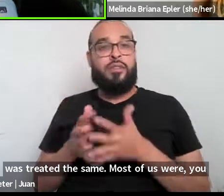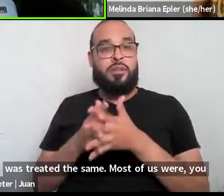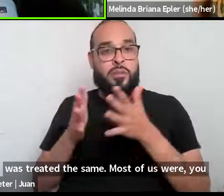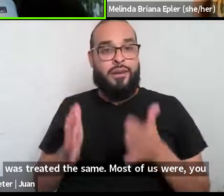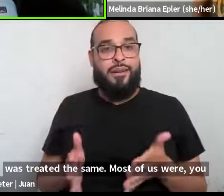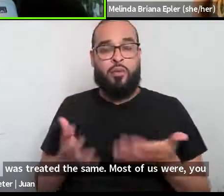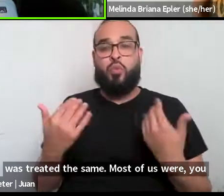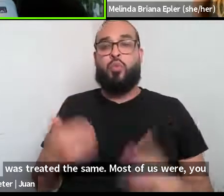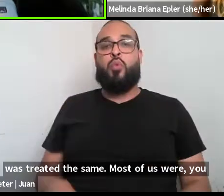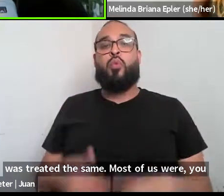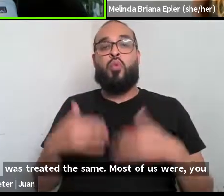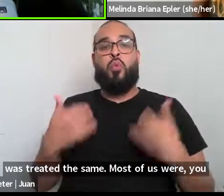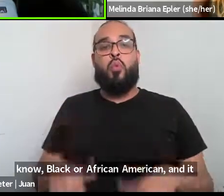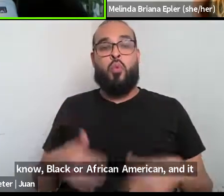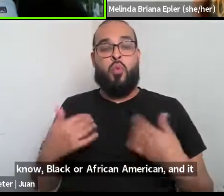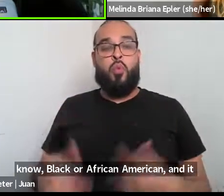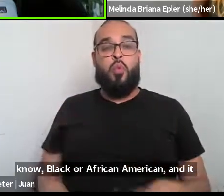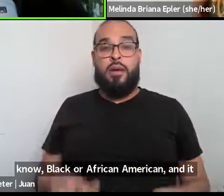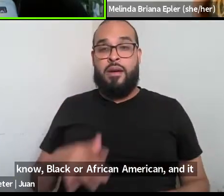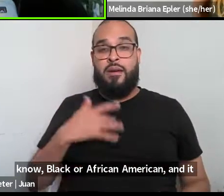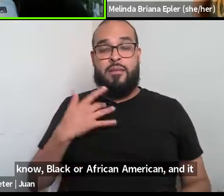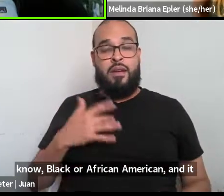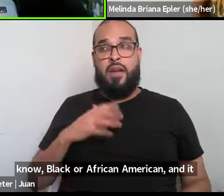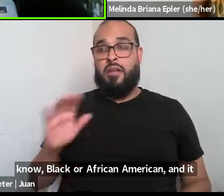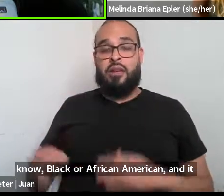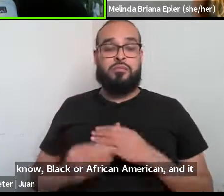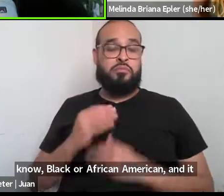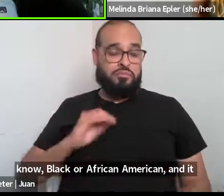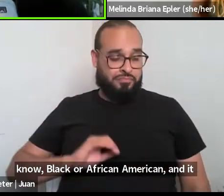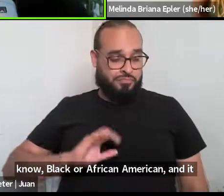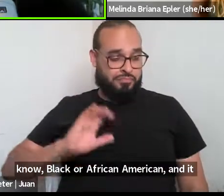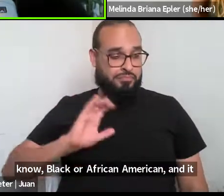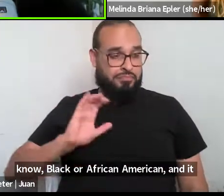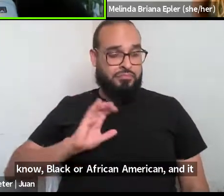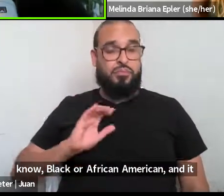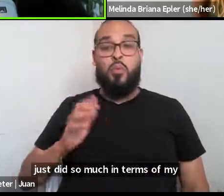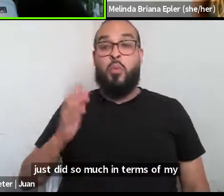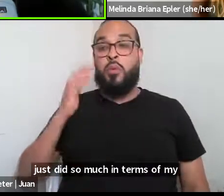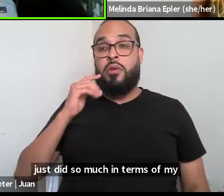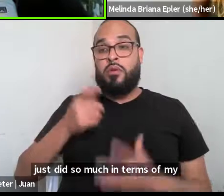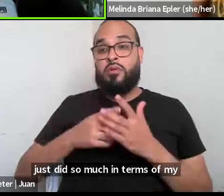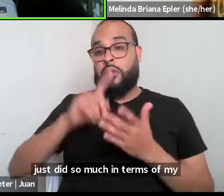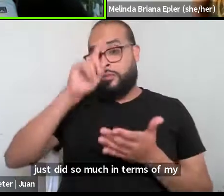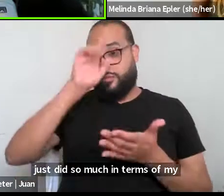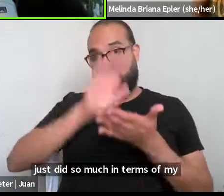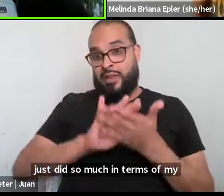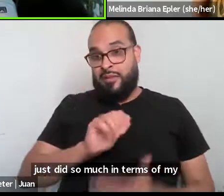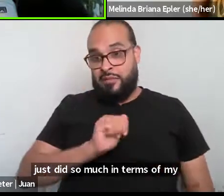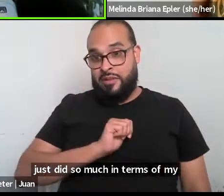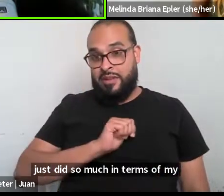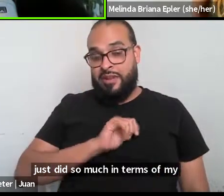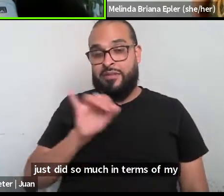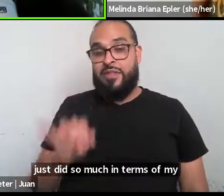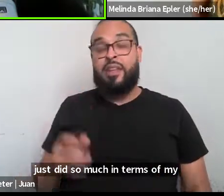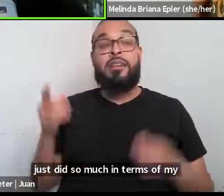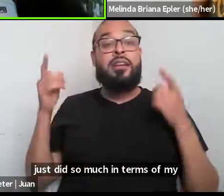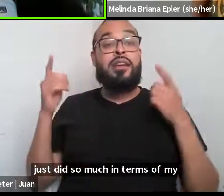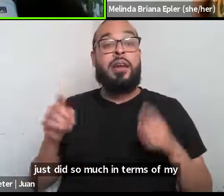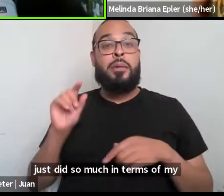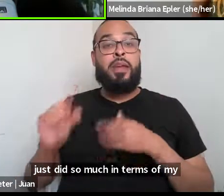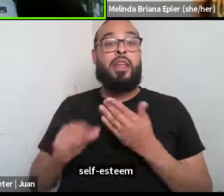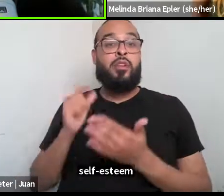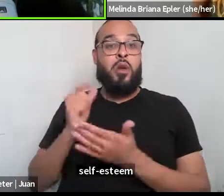so much in terms of my self-esteem and, believing in myself. And I ended up graduating